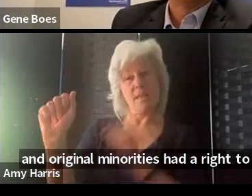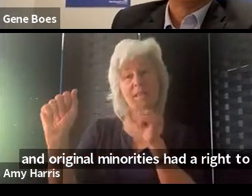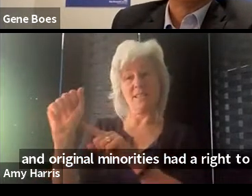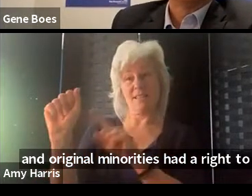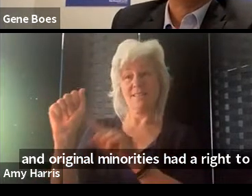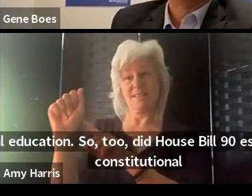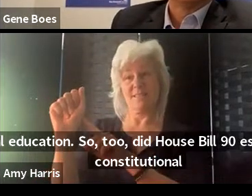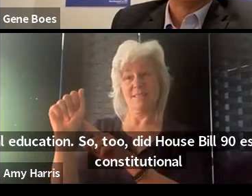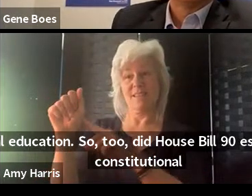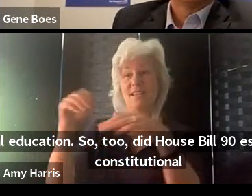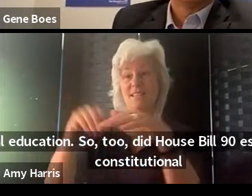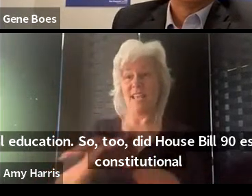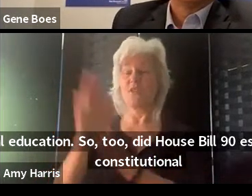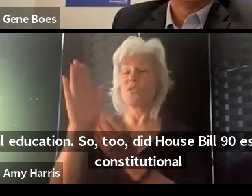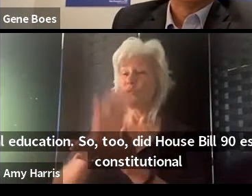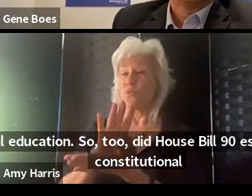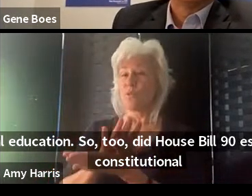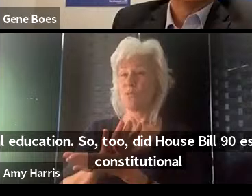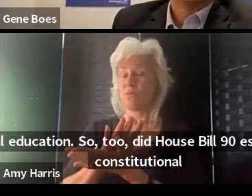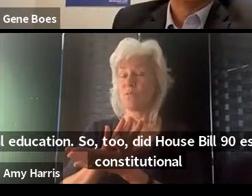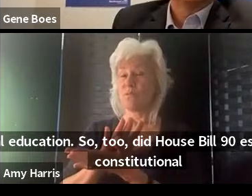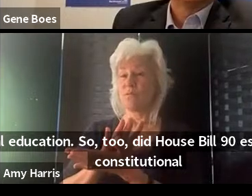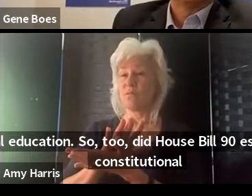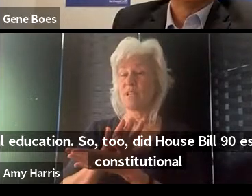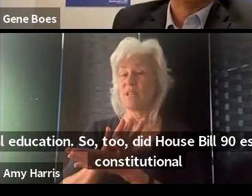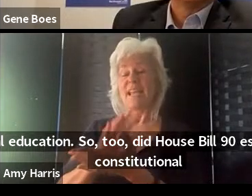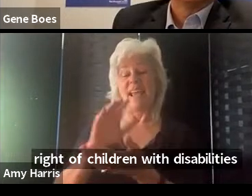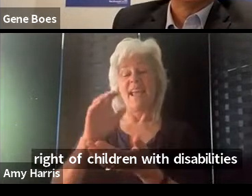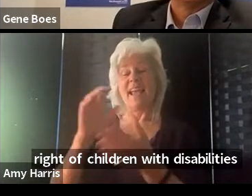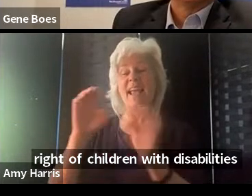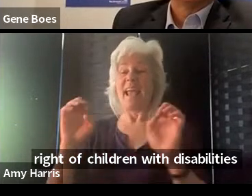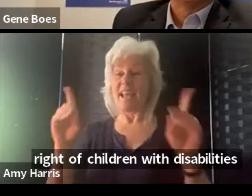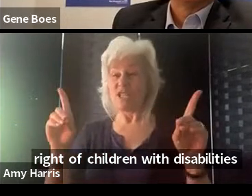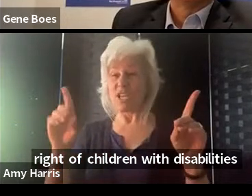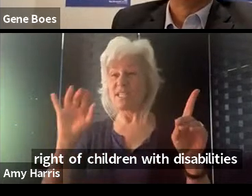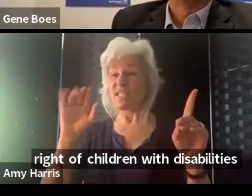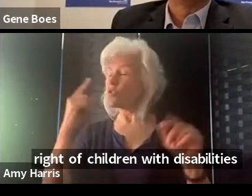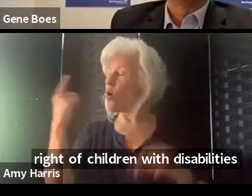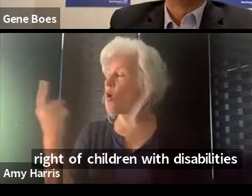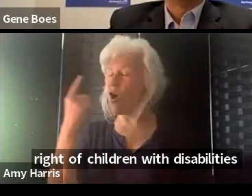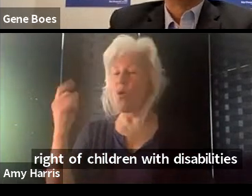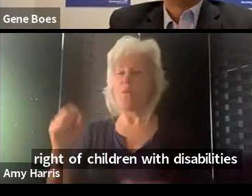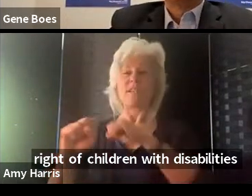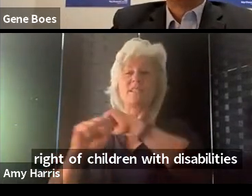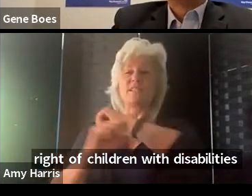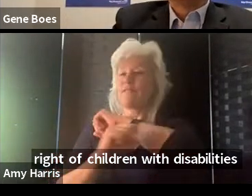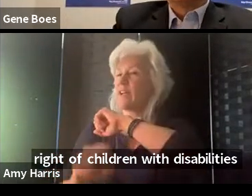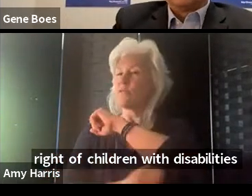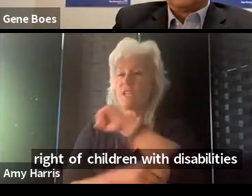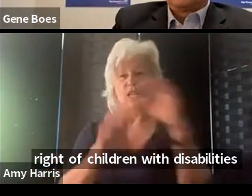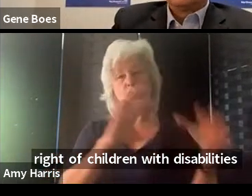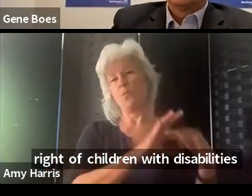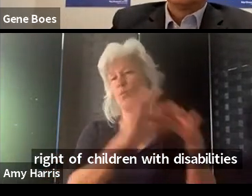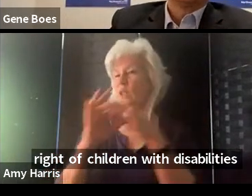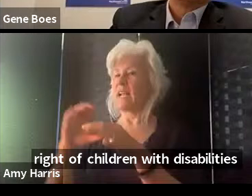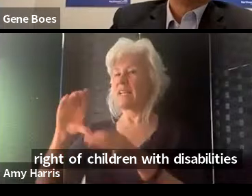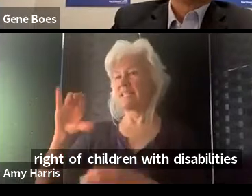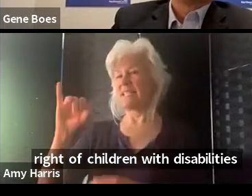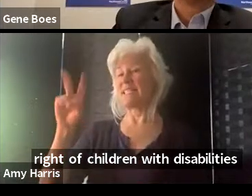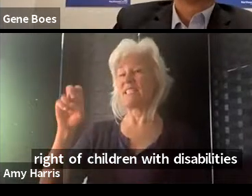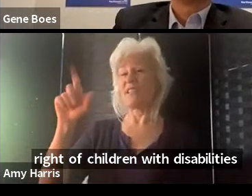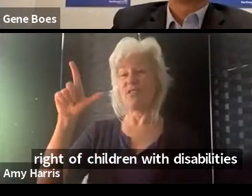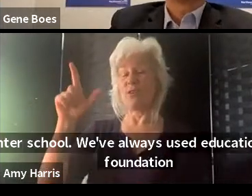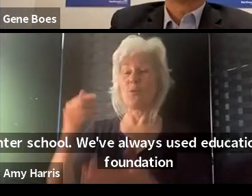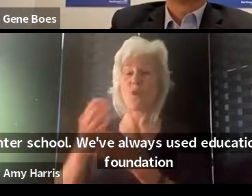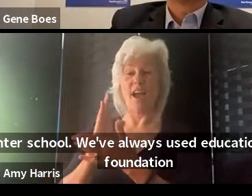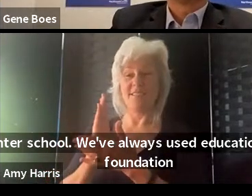We've always used education as the foundation for our activities in civil rights. And once we had the right